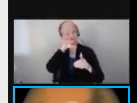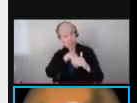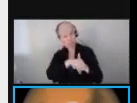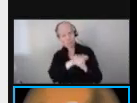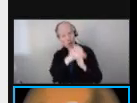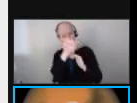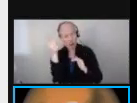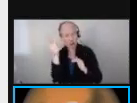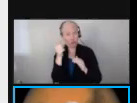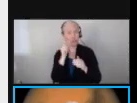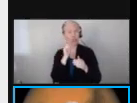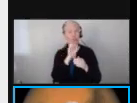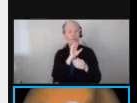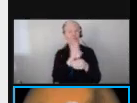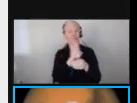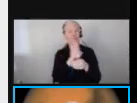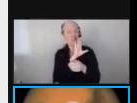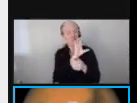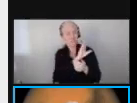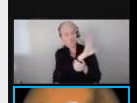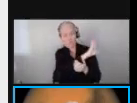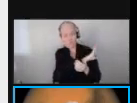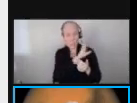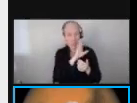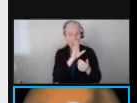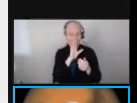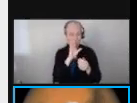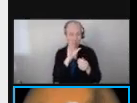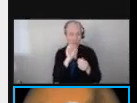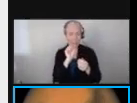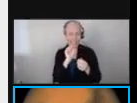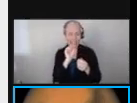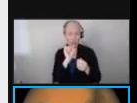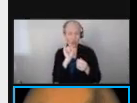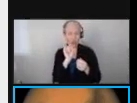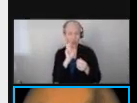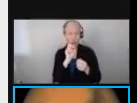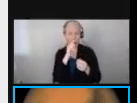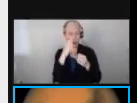commercial low Earth orbit stations, that would be a potential as well.